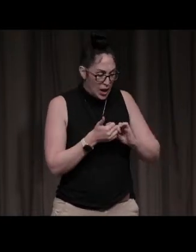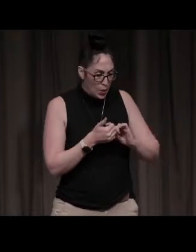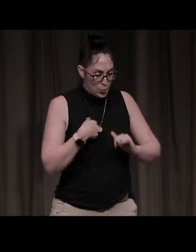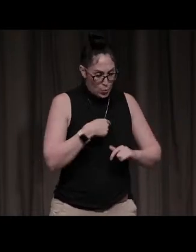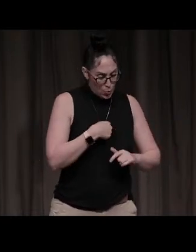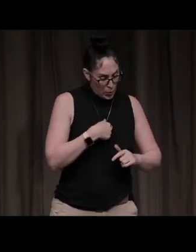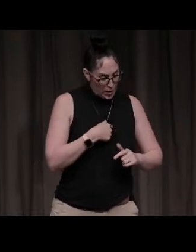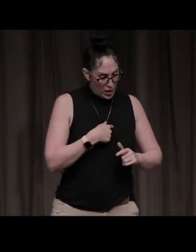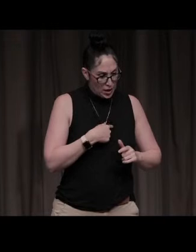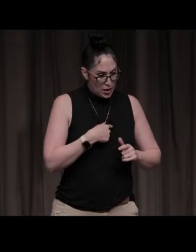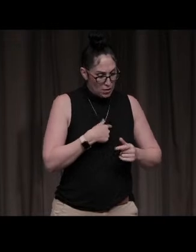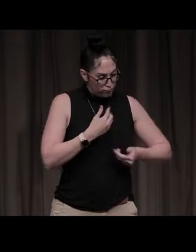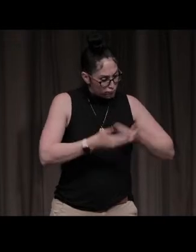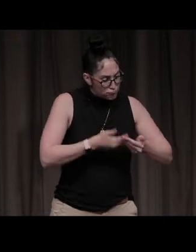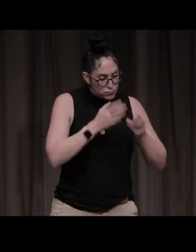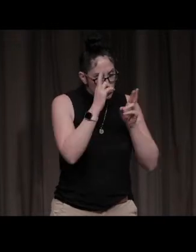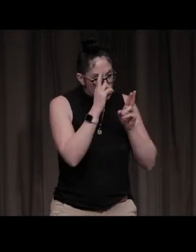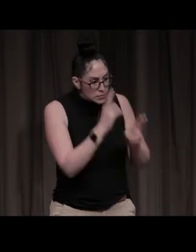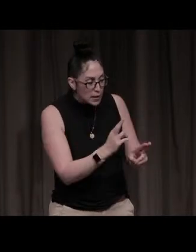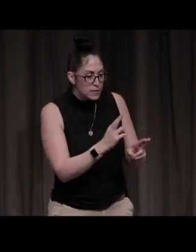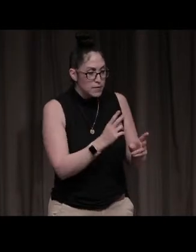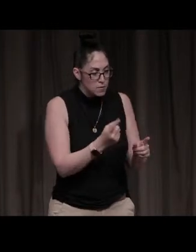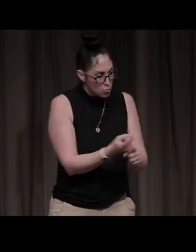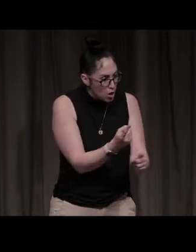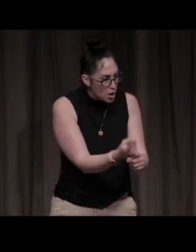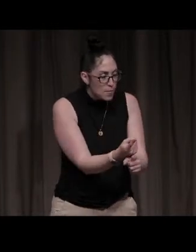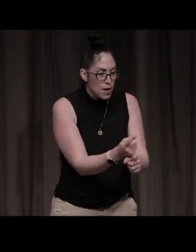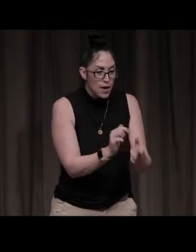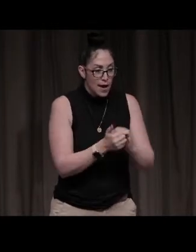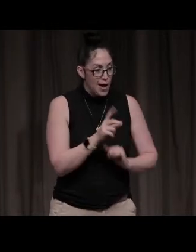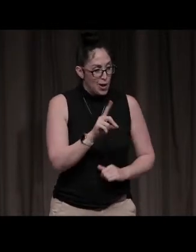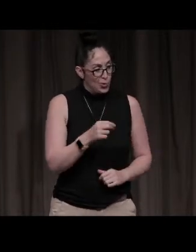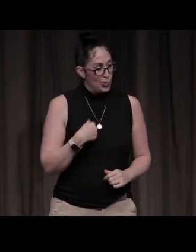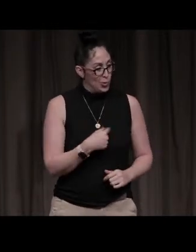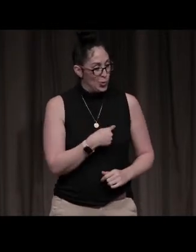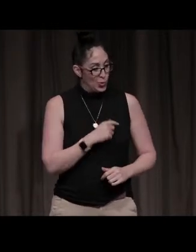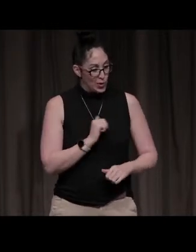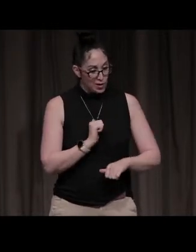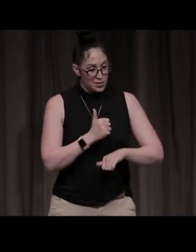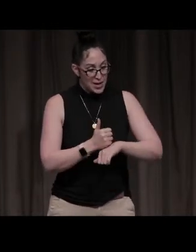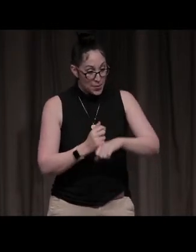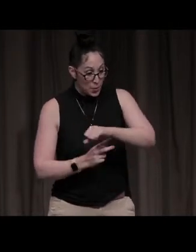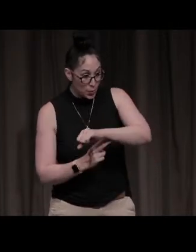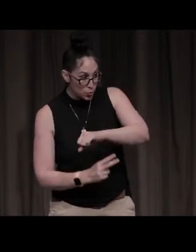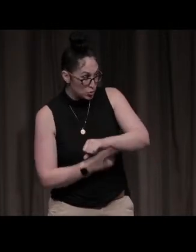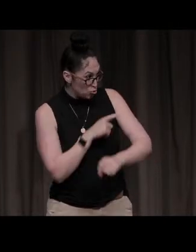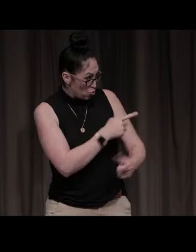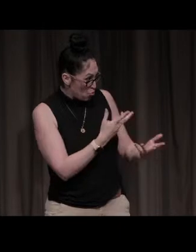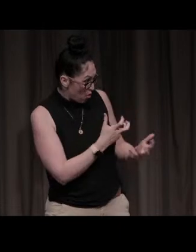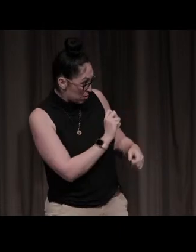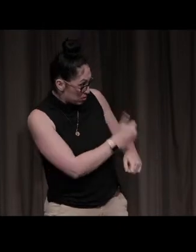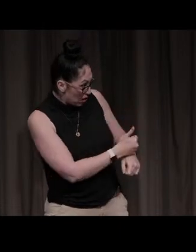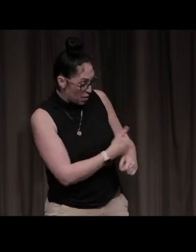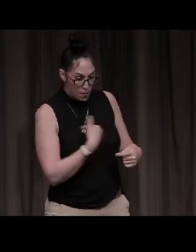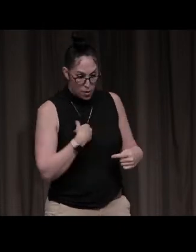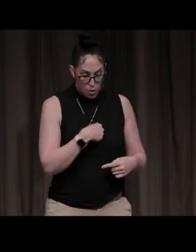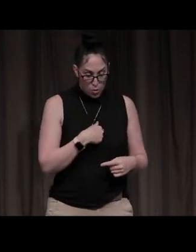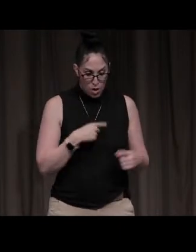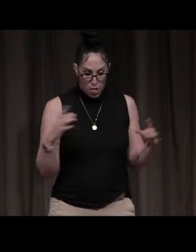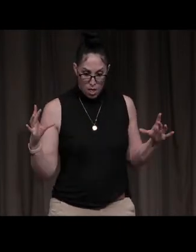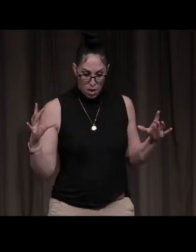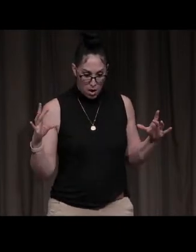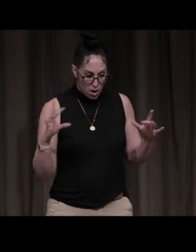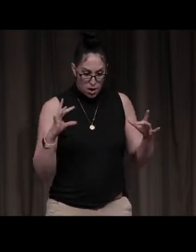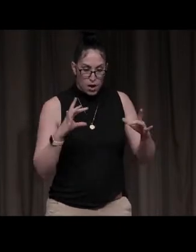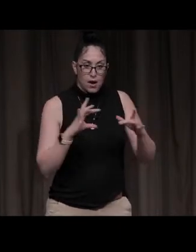do this respectfully? How do we create a bridge if the other side wants a bridge? So I think, like I